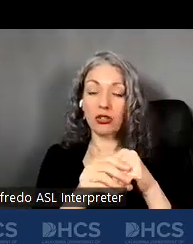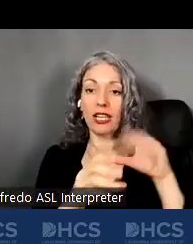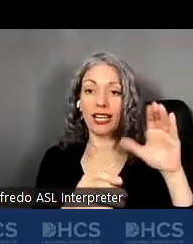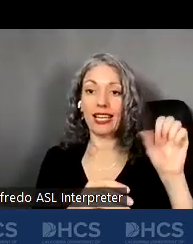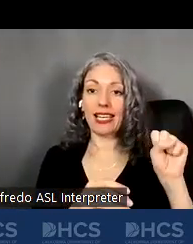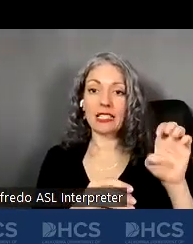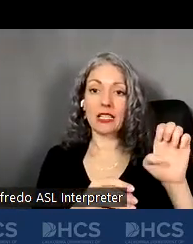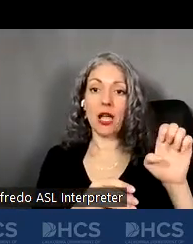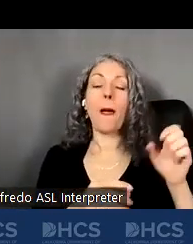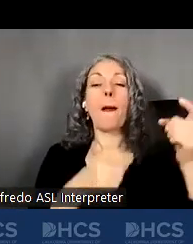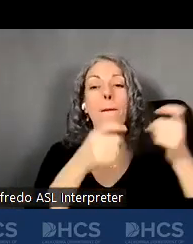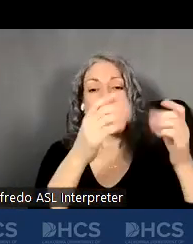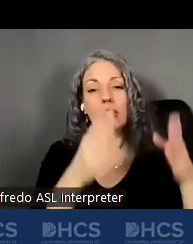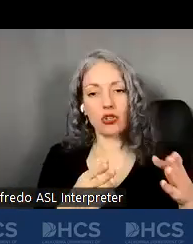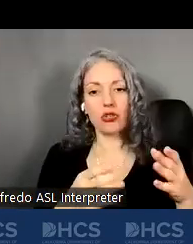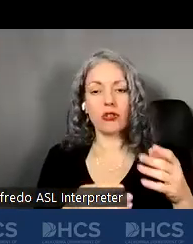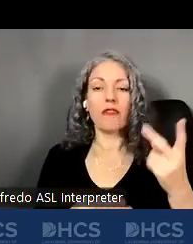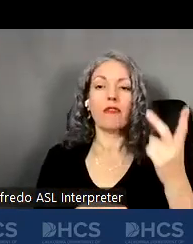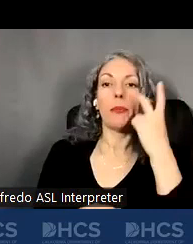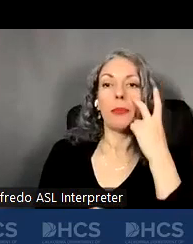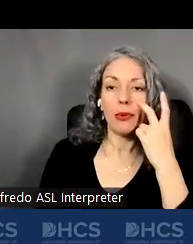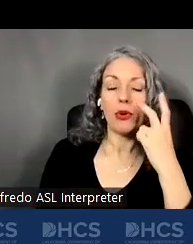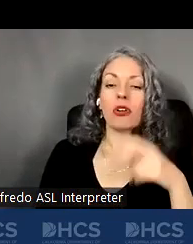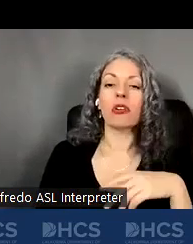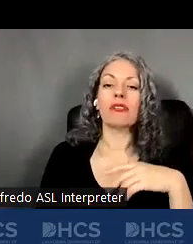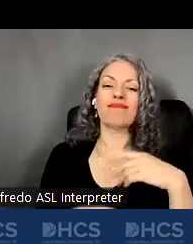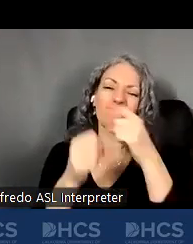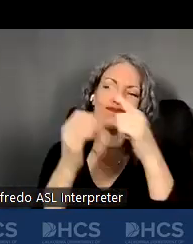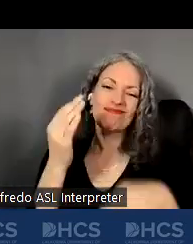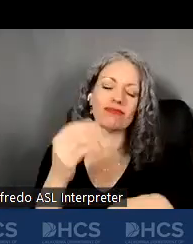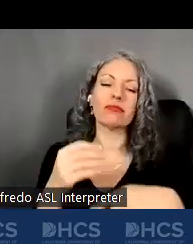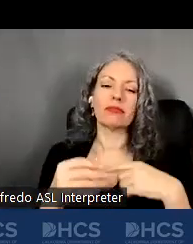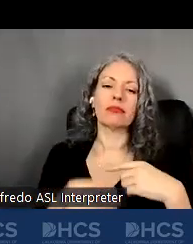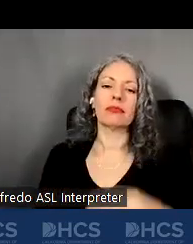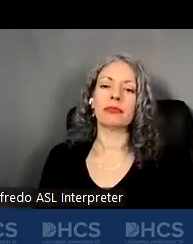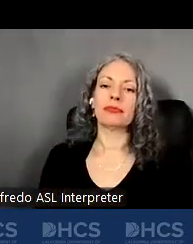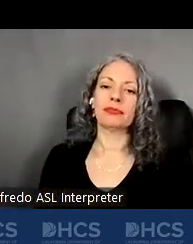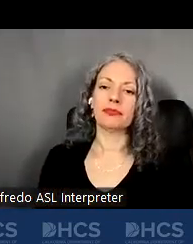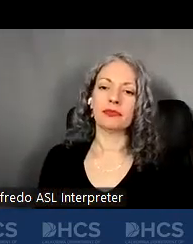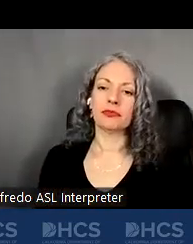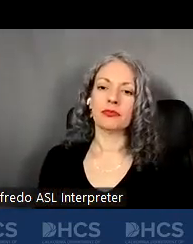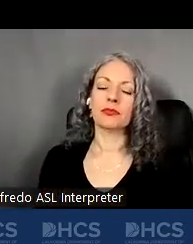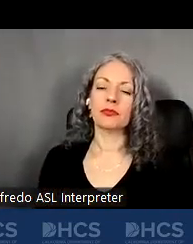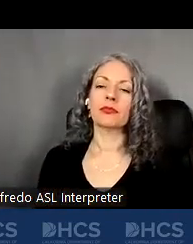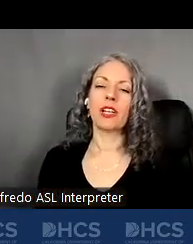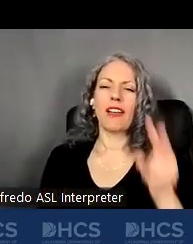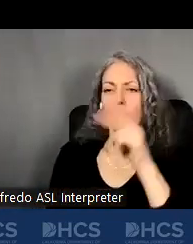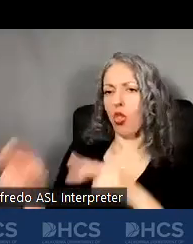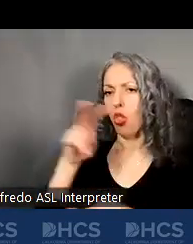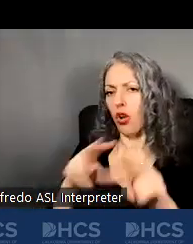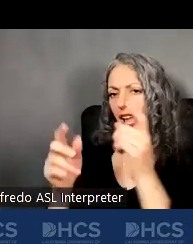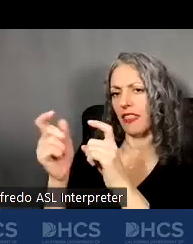instructors for people who are blind and visually impaired, et cetera? So I'd have to take a look at the